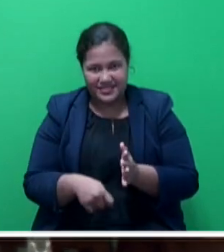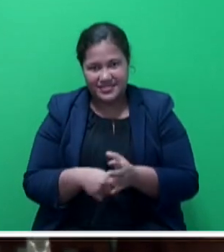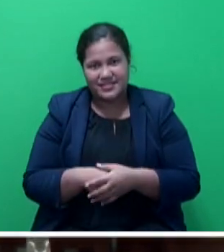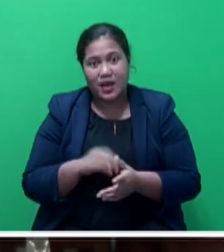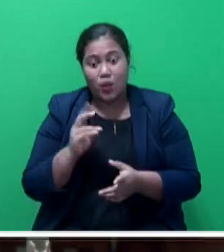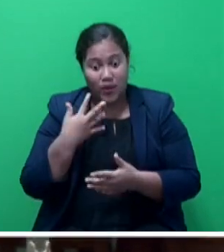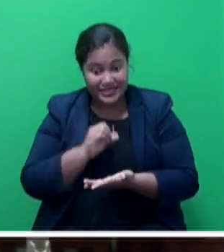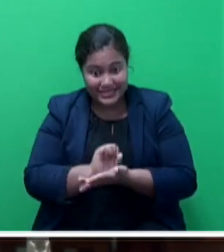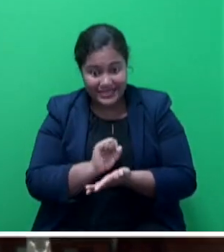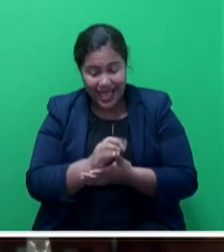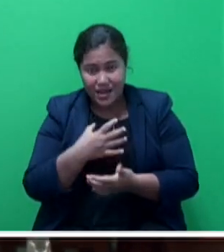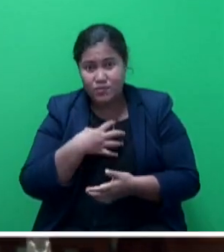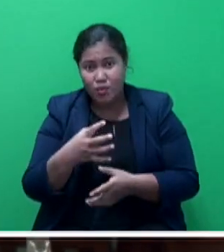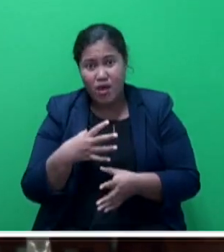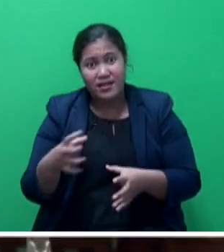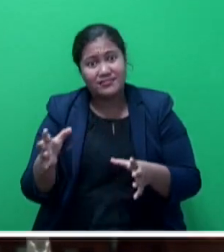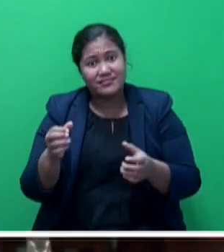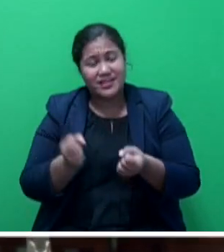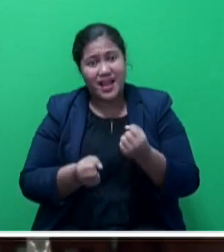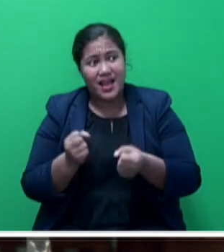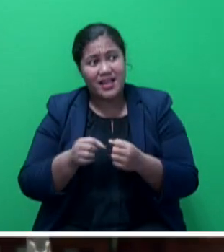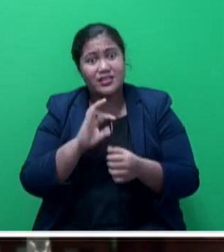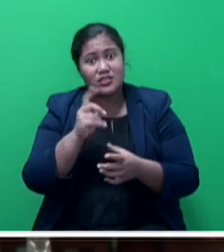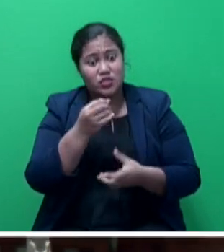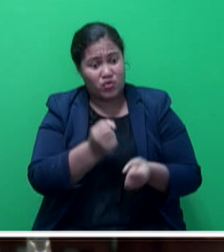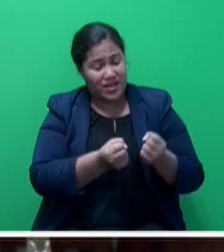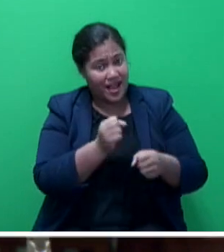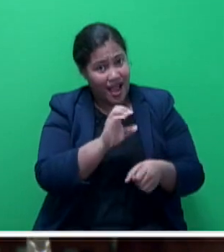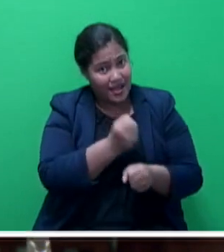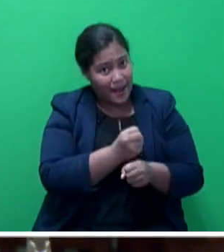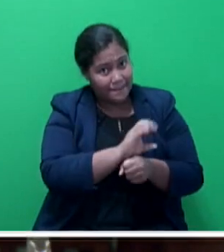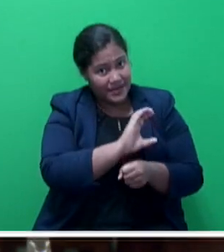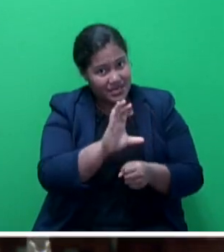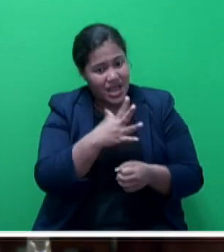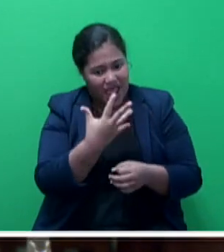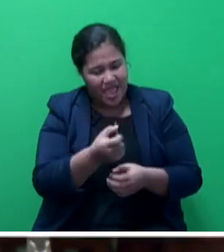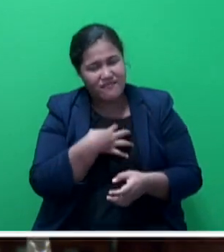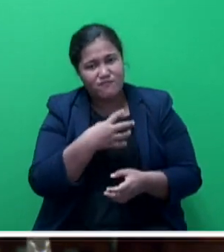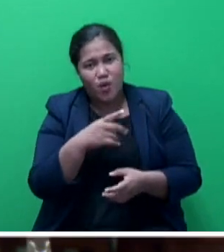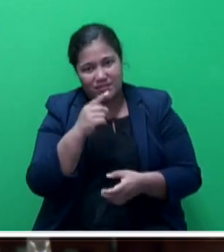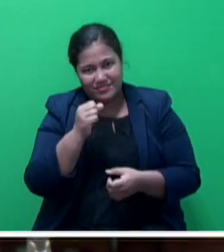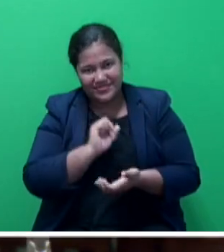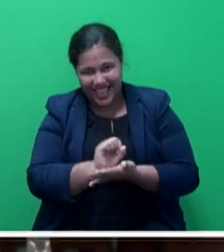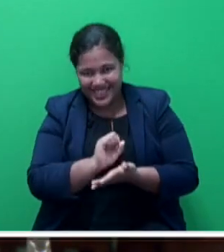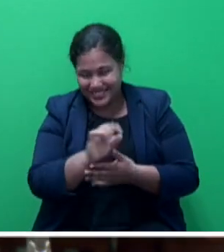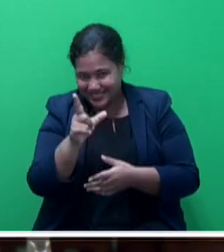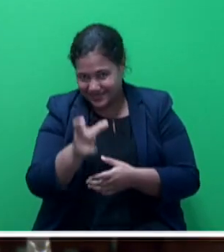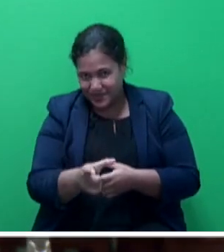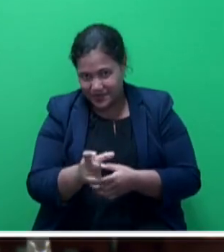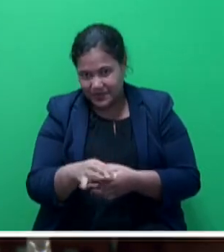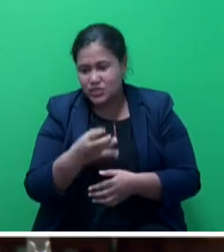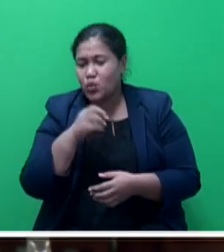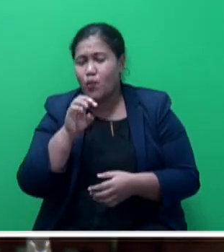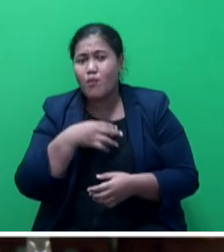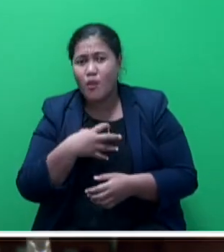more cars, the car dealer then has more salespeople. They need more mechanics. So